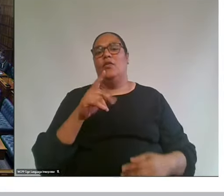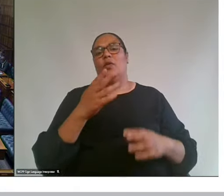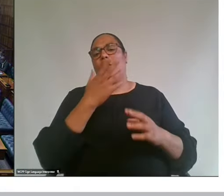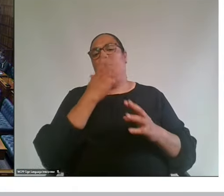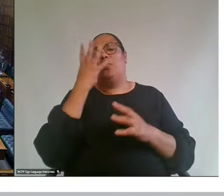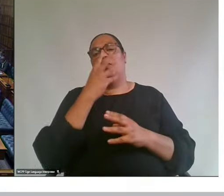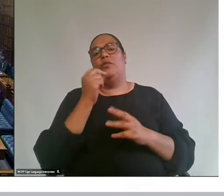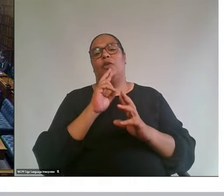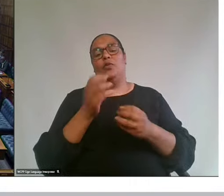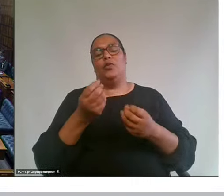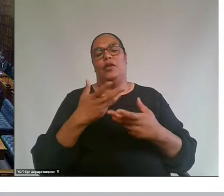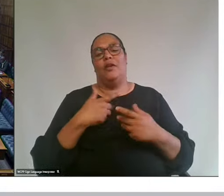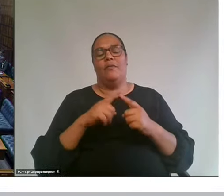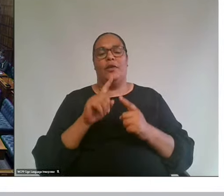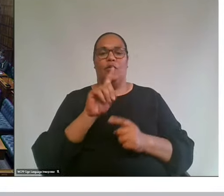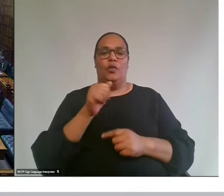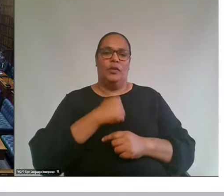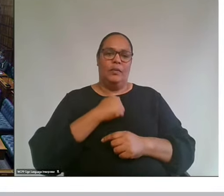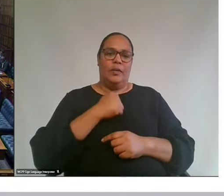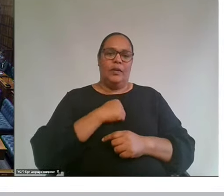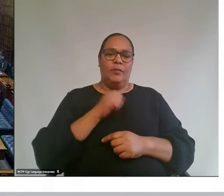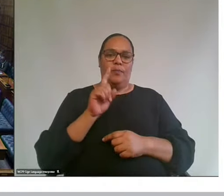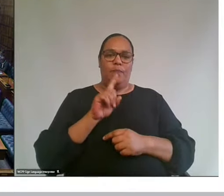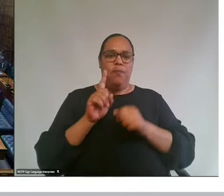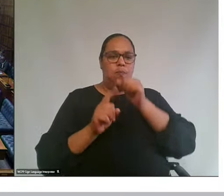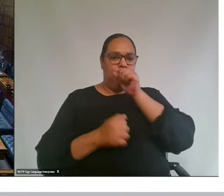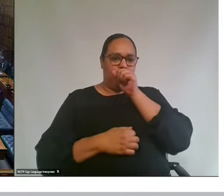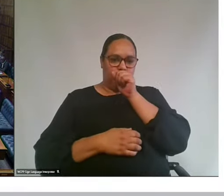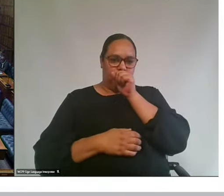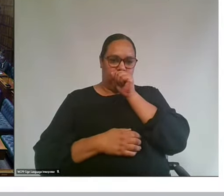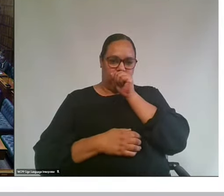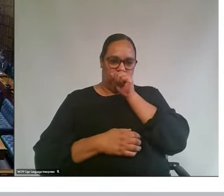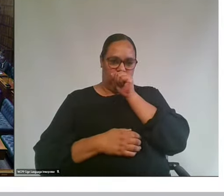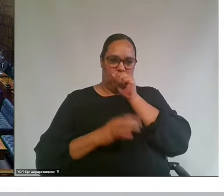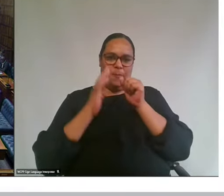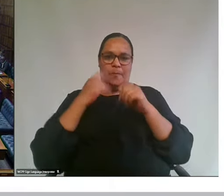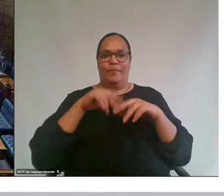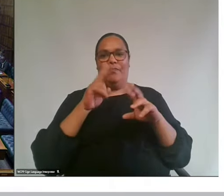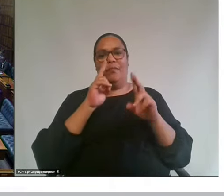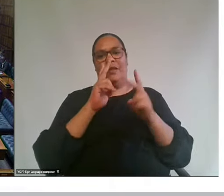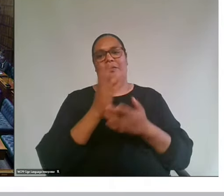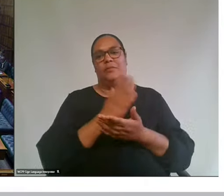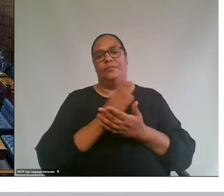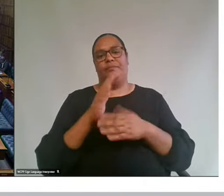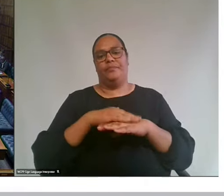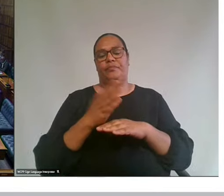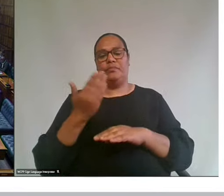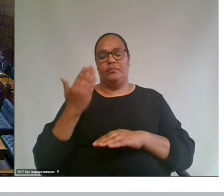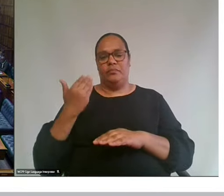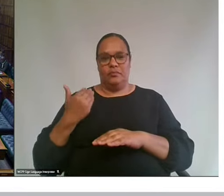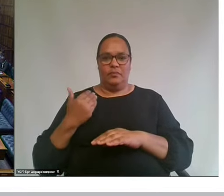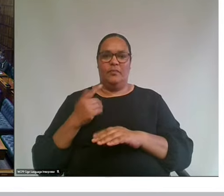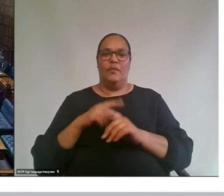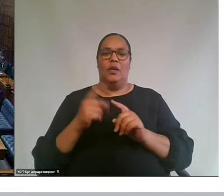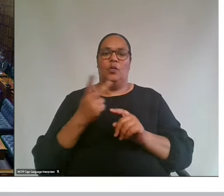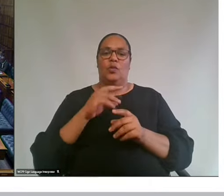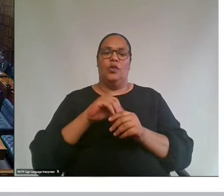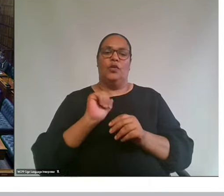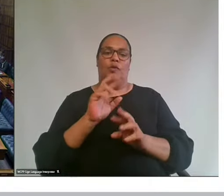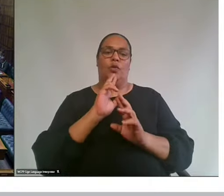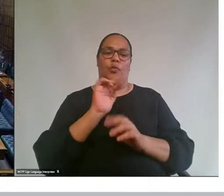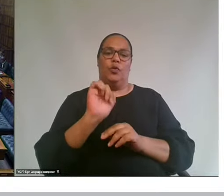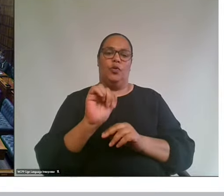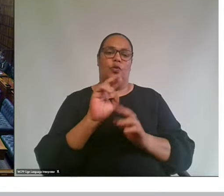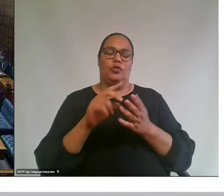us my question is when we visited you some time ago and also in your report it's